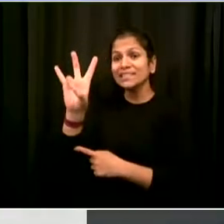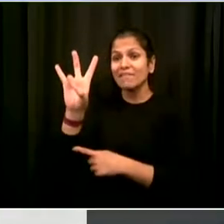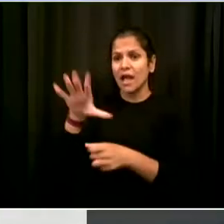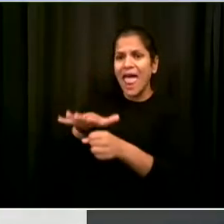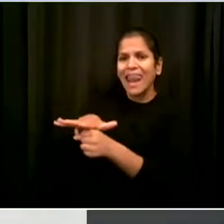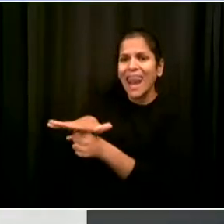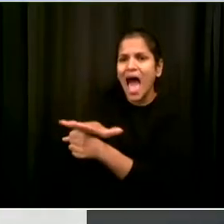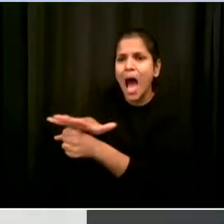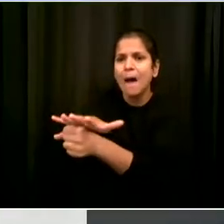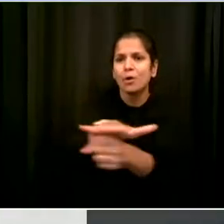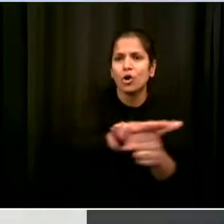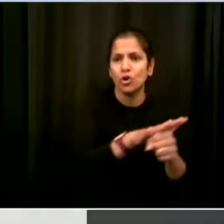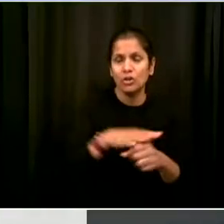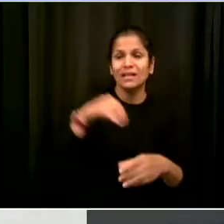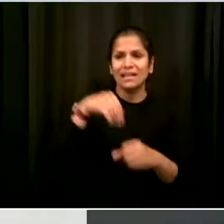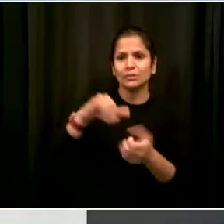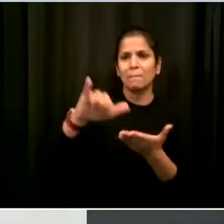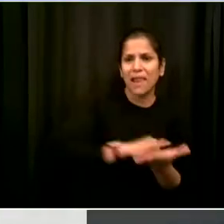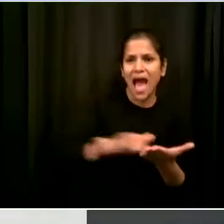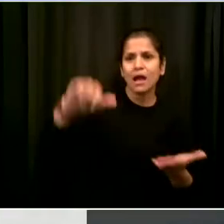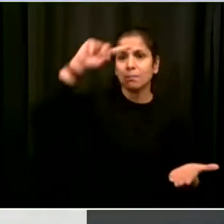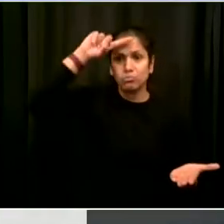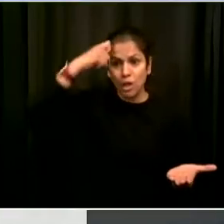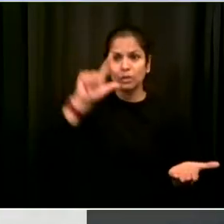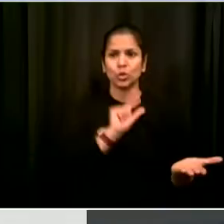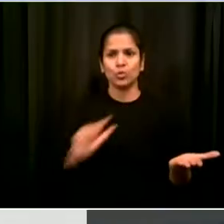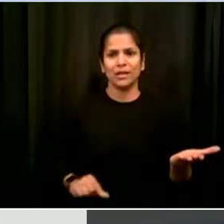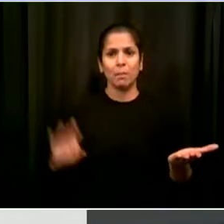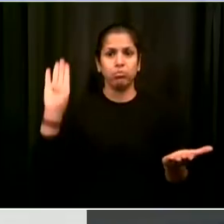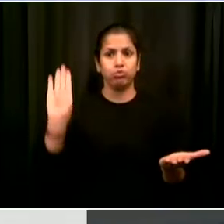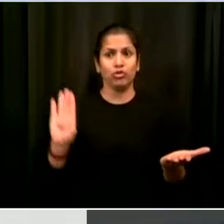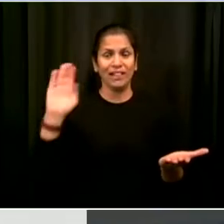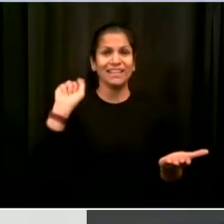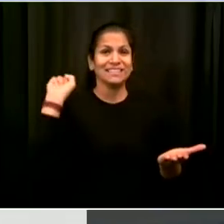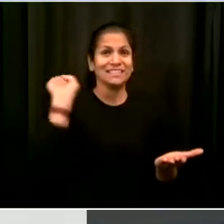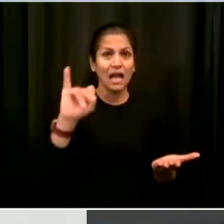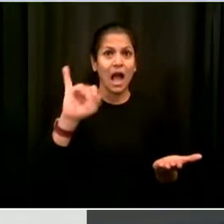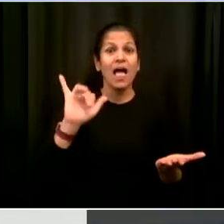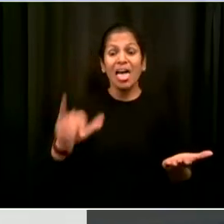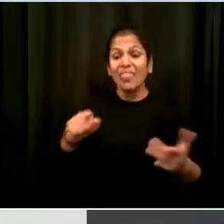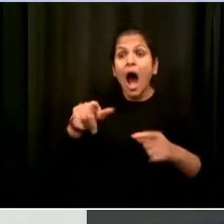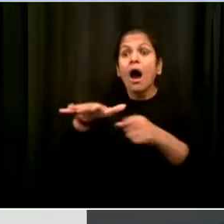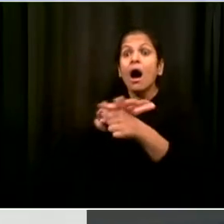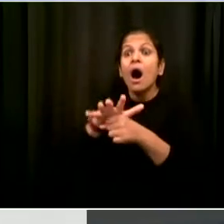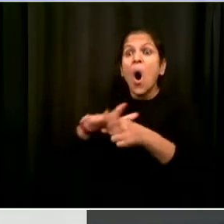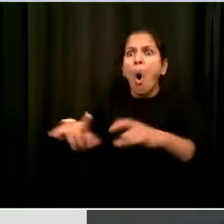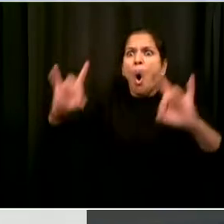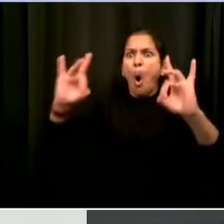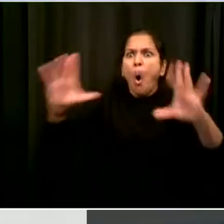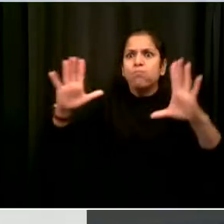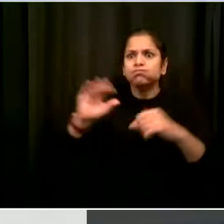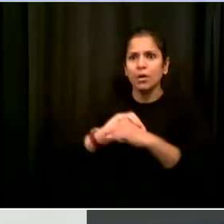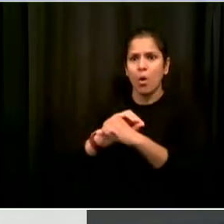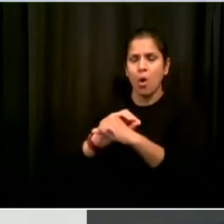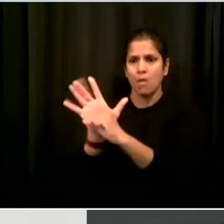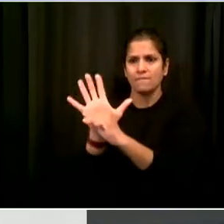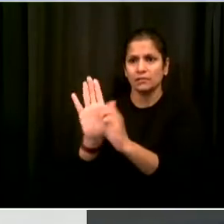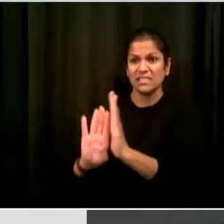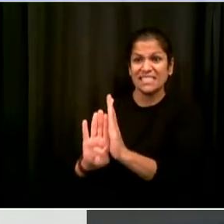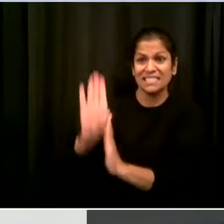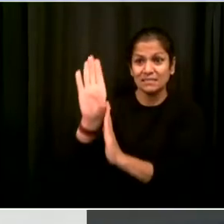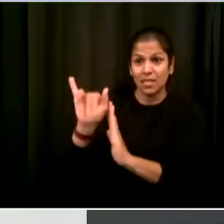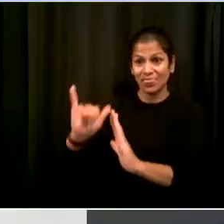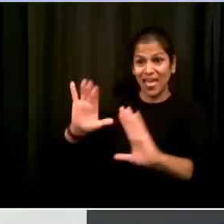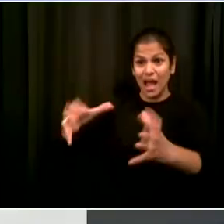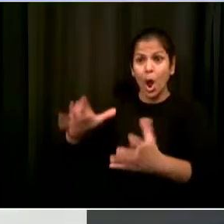the very worst, and making sure that the folks in those communities who are most vulnerable get the vaccine